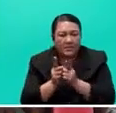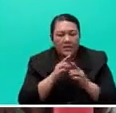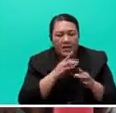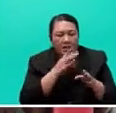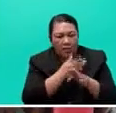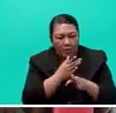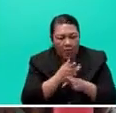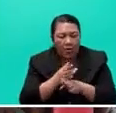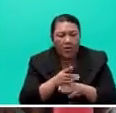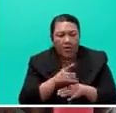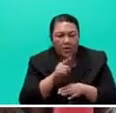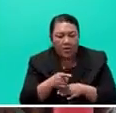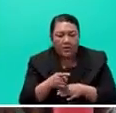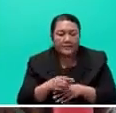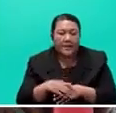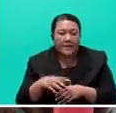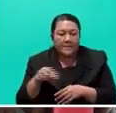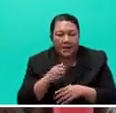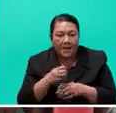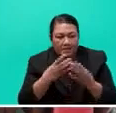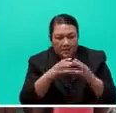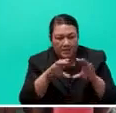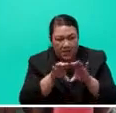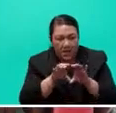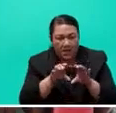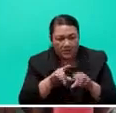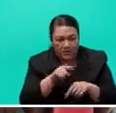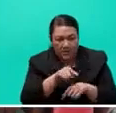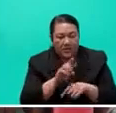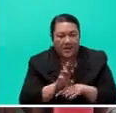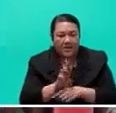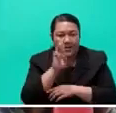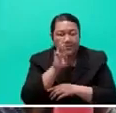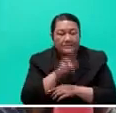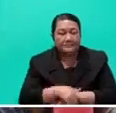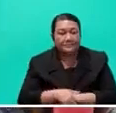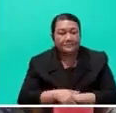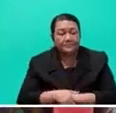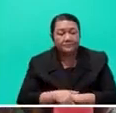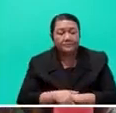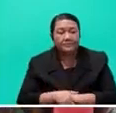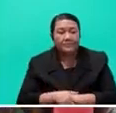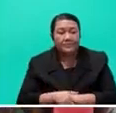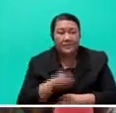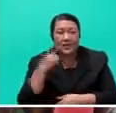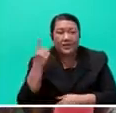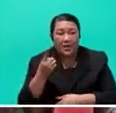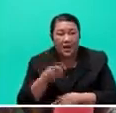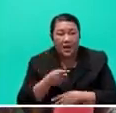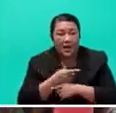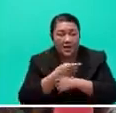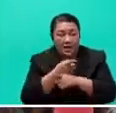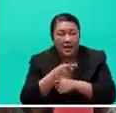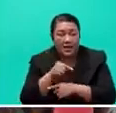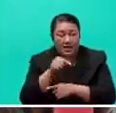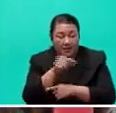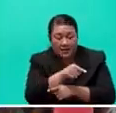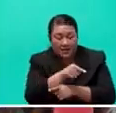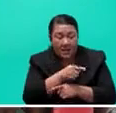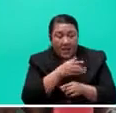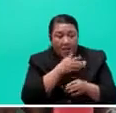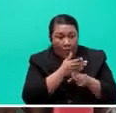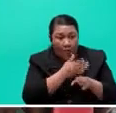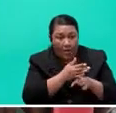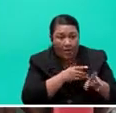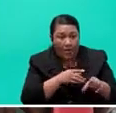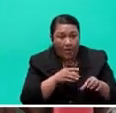council. Clause 7 of the bill provides for the principles that will guide the decision and functions of the council. The